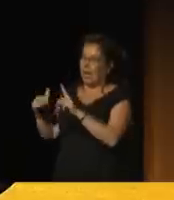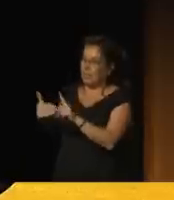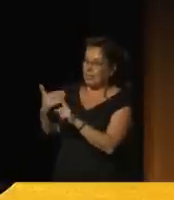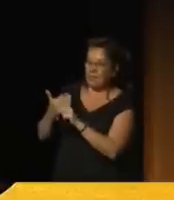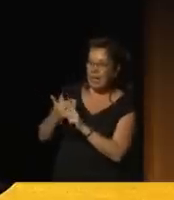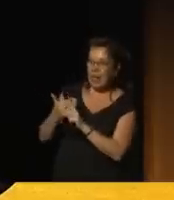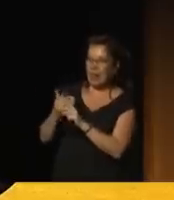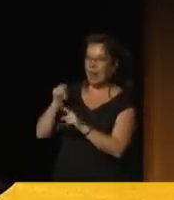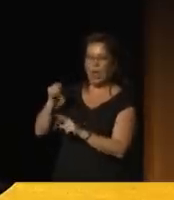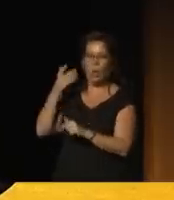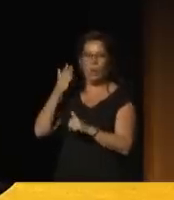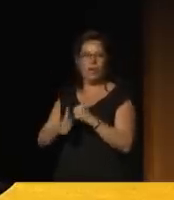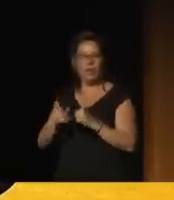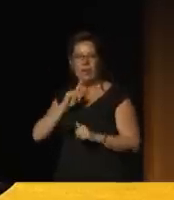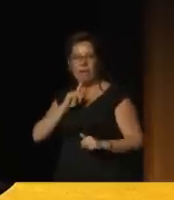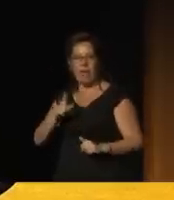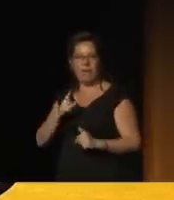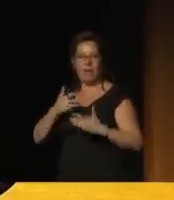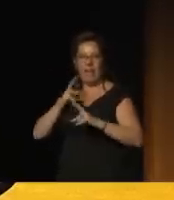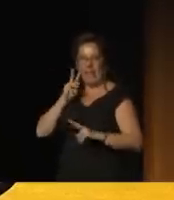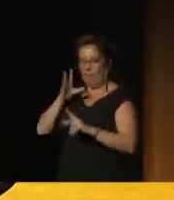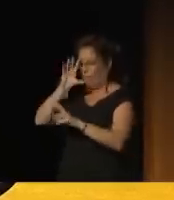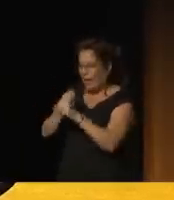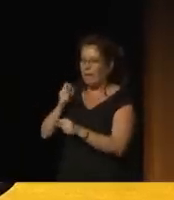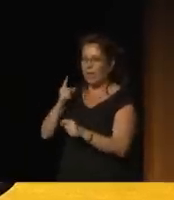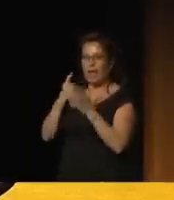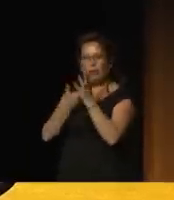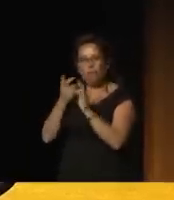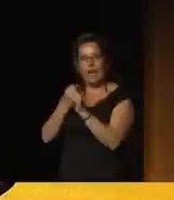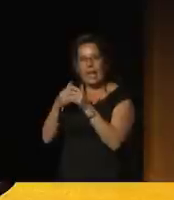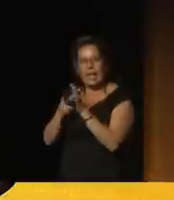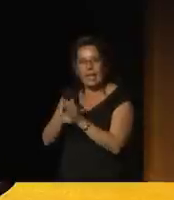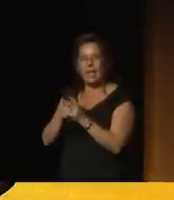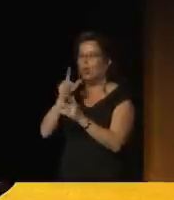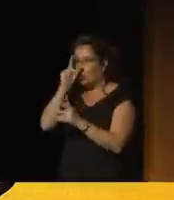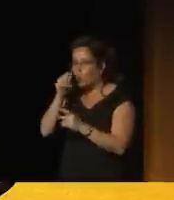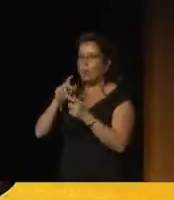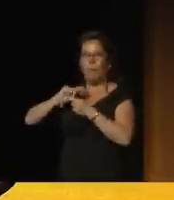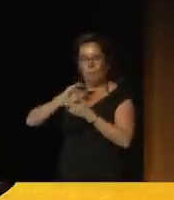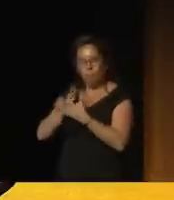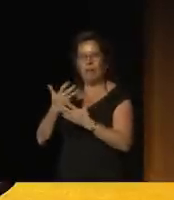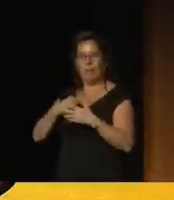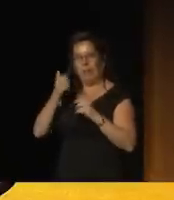never occurred to us the president could also be stupid. Mm-hmm. So you have Reagan, the stupid president. You have George